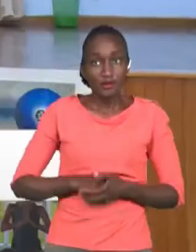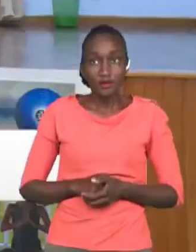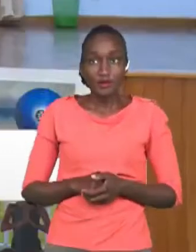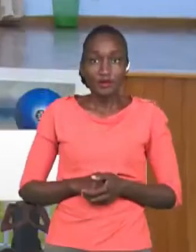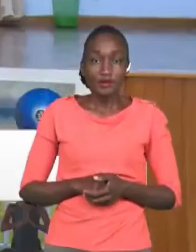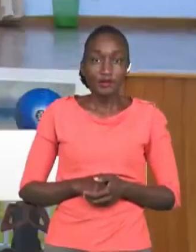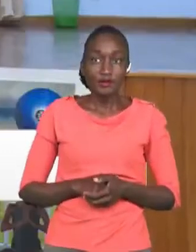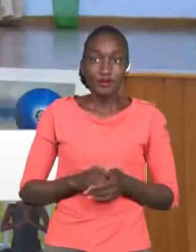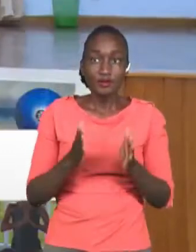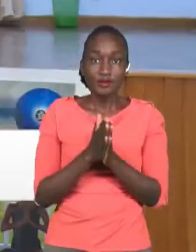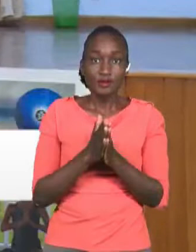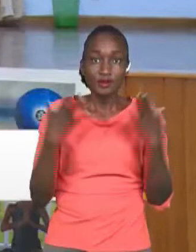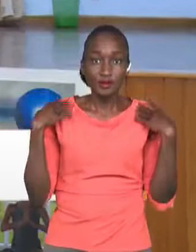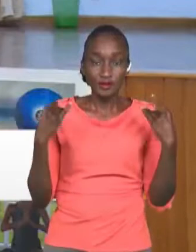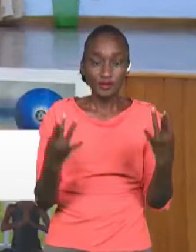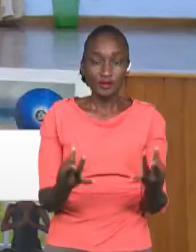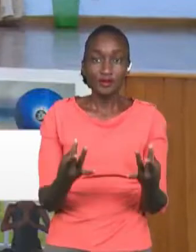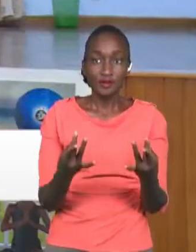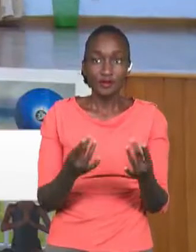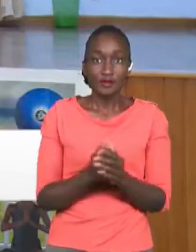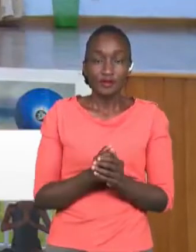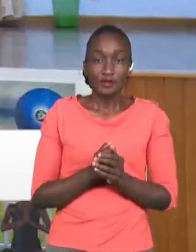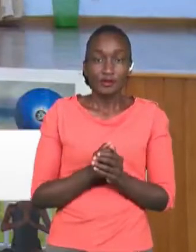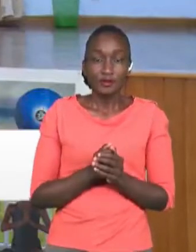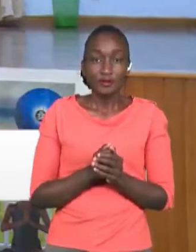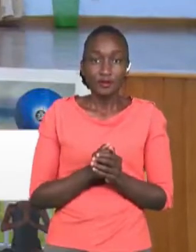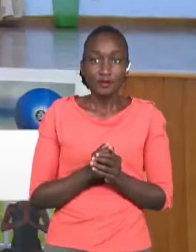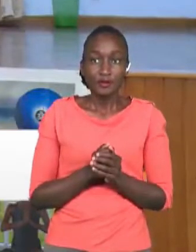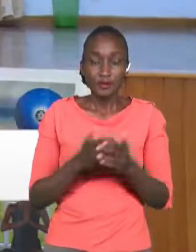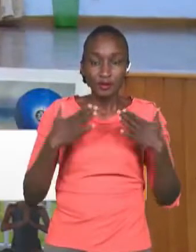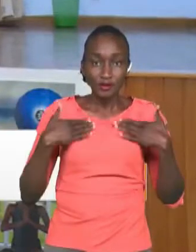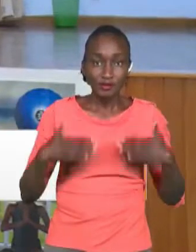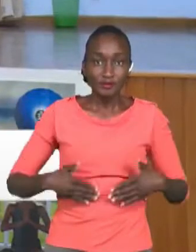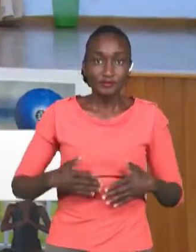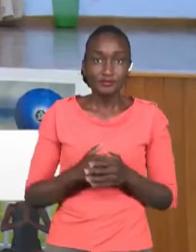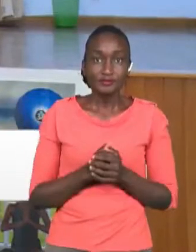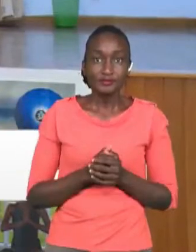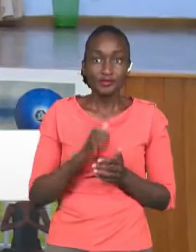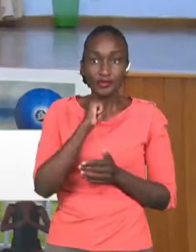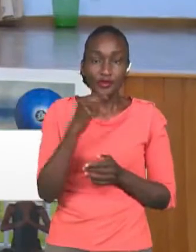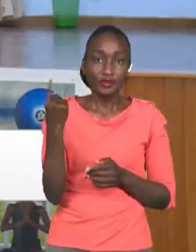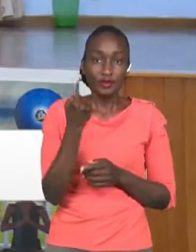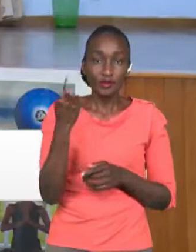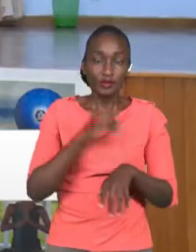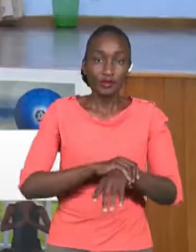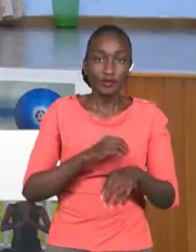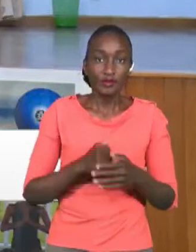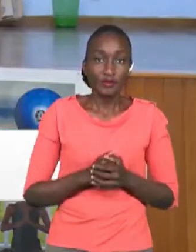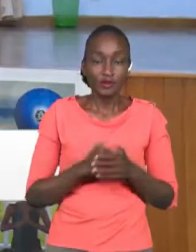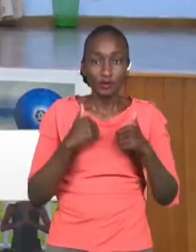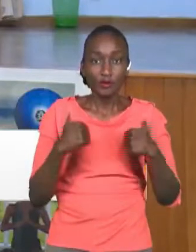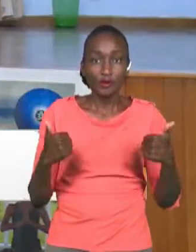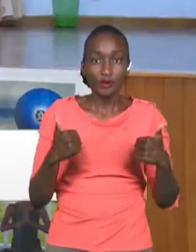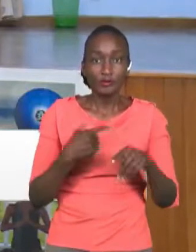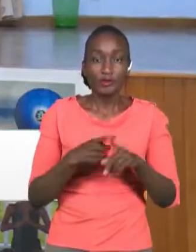With practicing the yoga or particular postures, your body not only get fit,